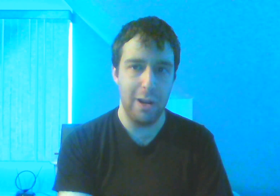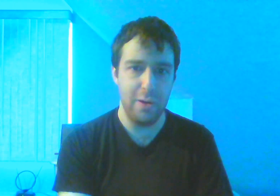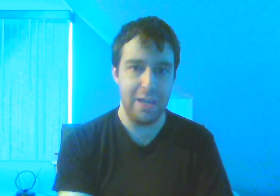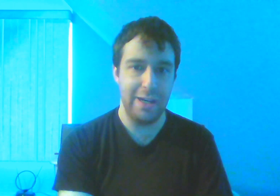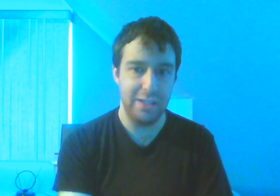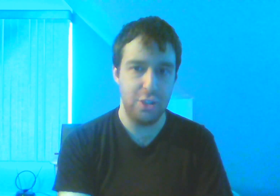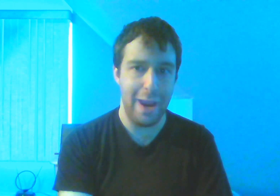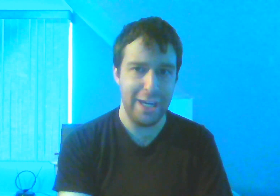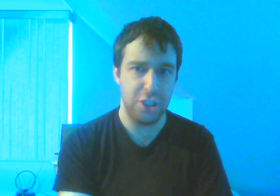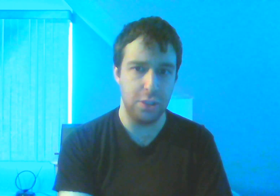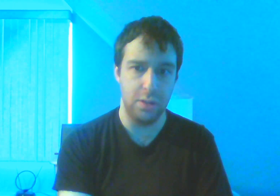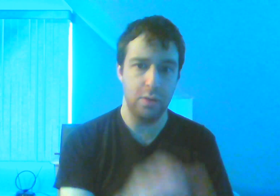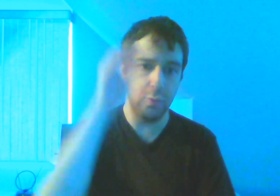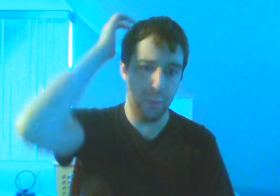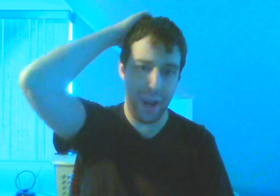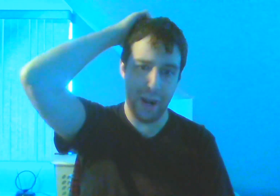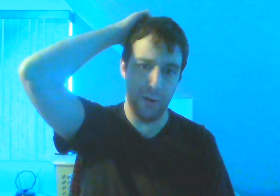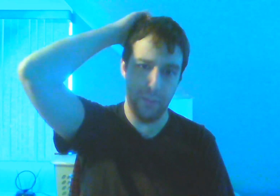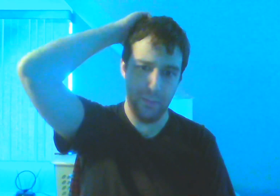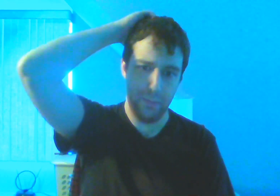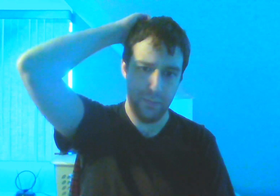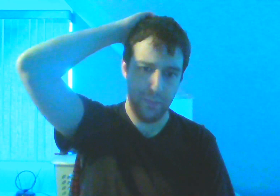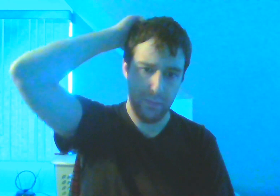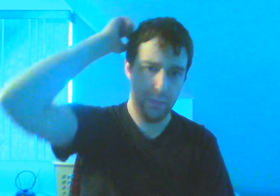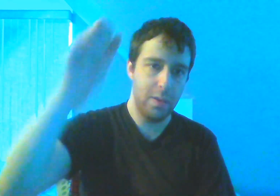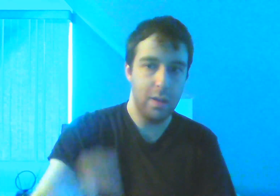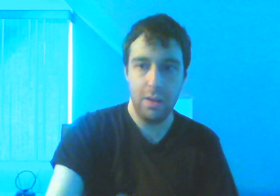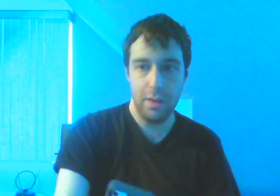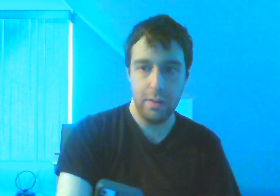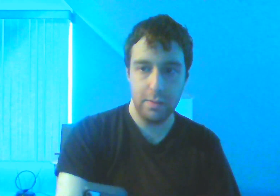are looking at a situation where